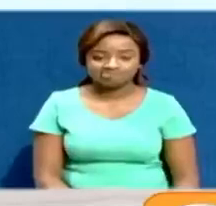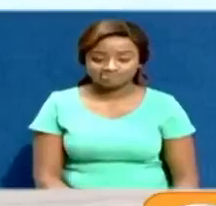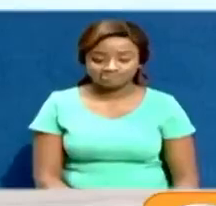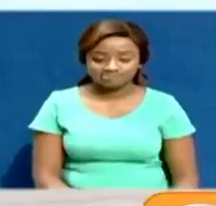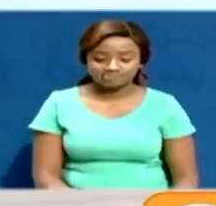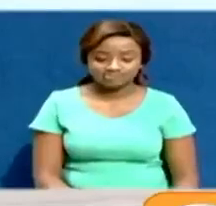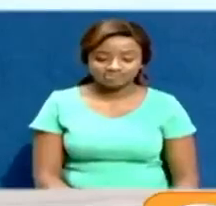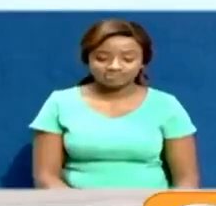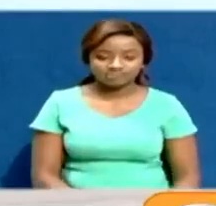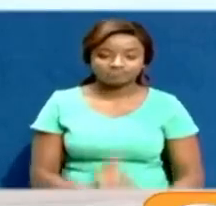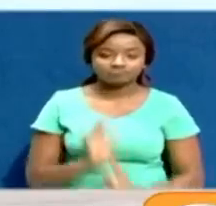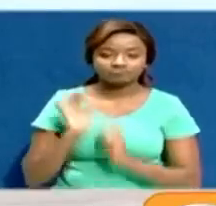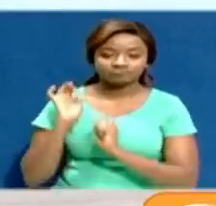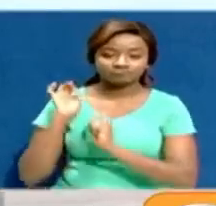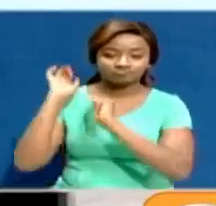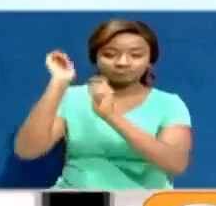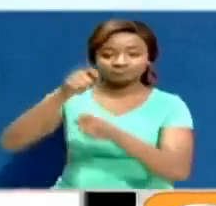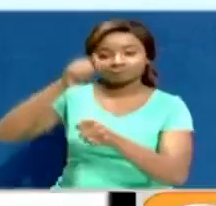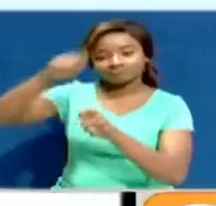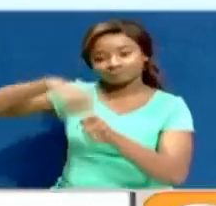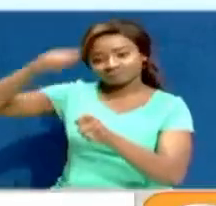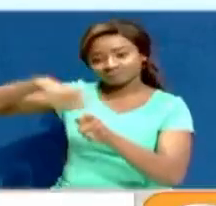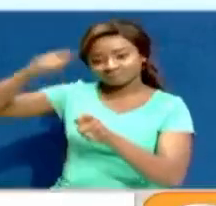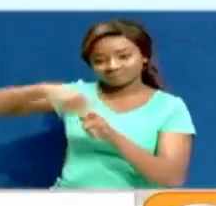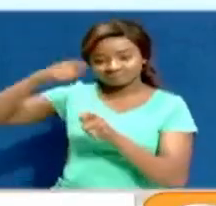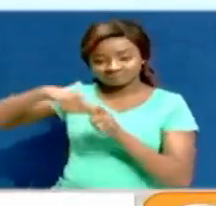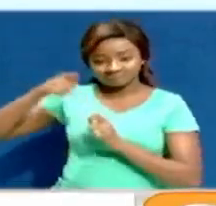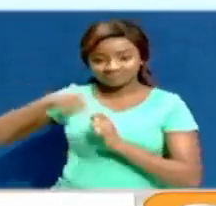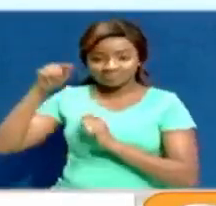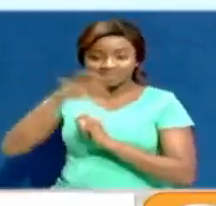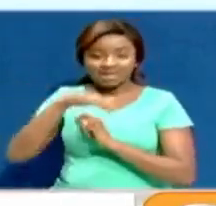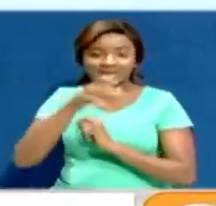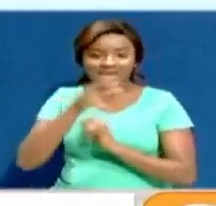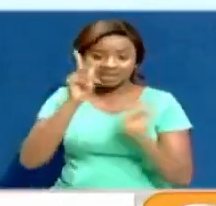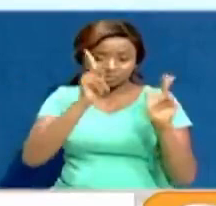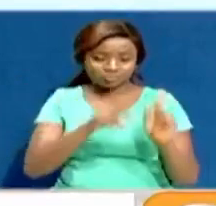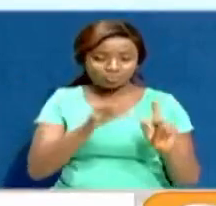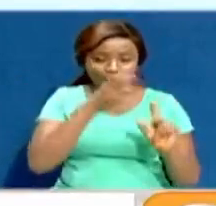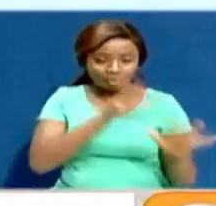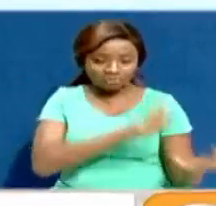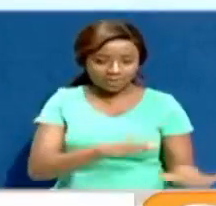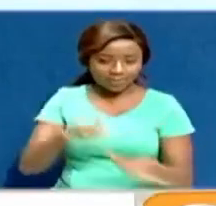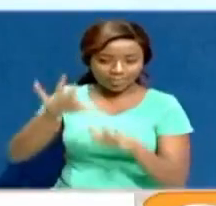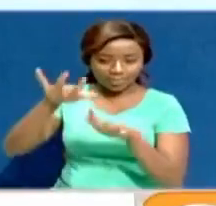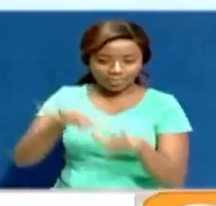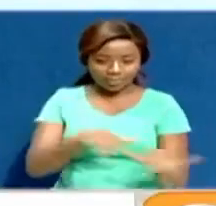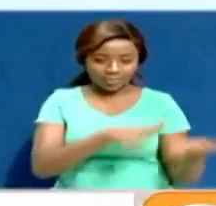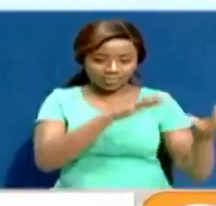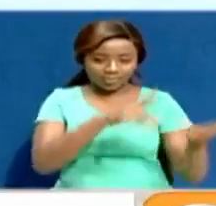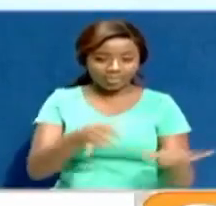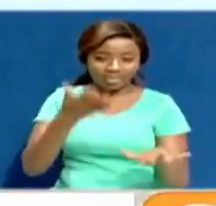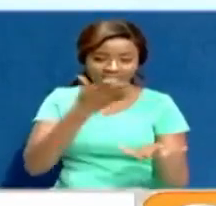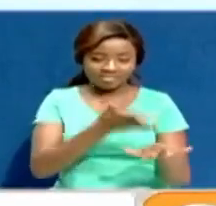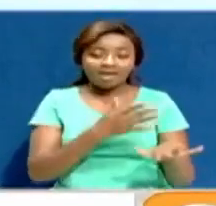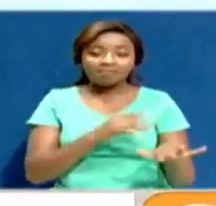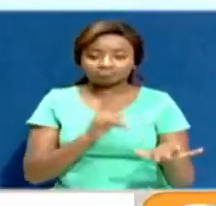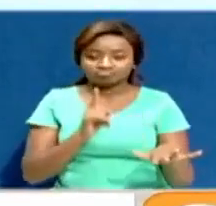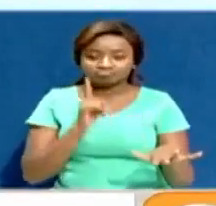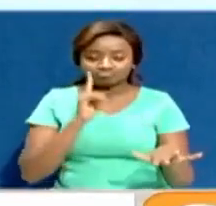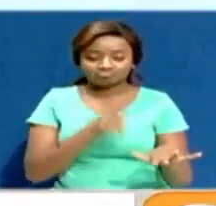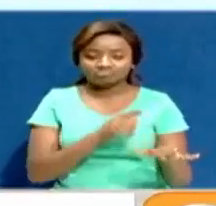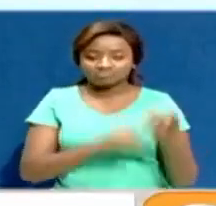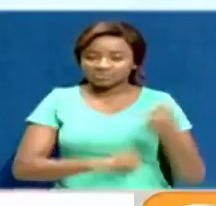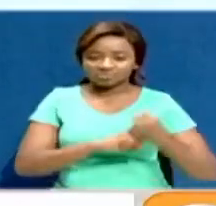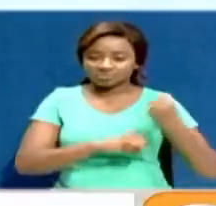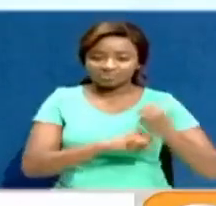Now, fishing on Lake Victoria has for decades supported over 4 million people that depend on the lake.